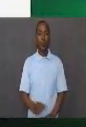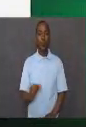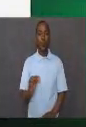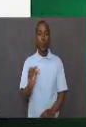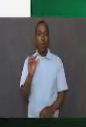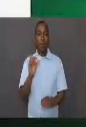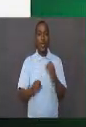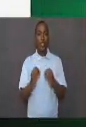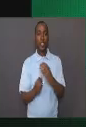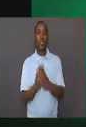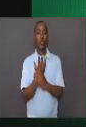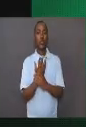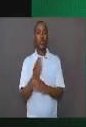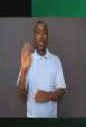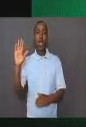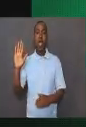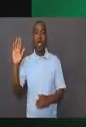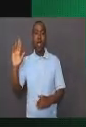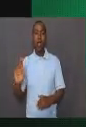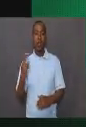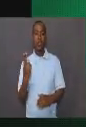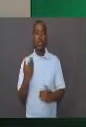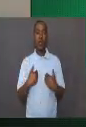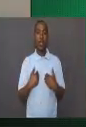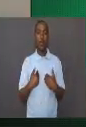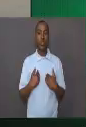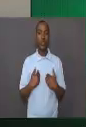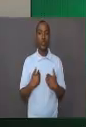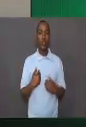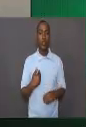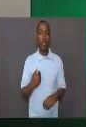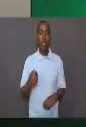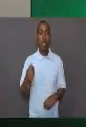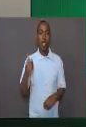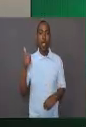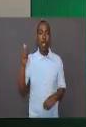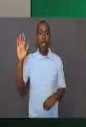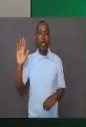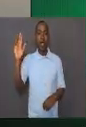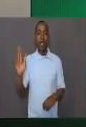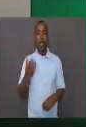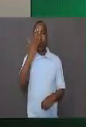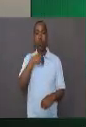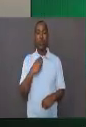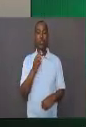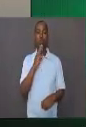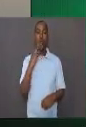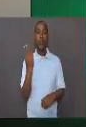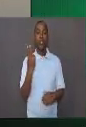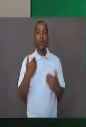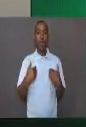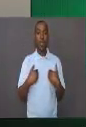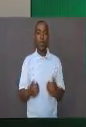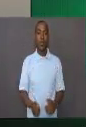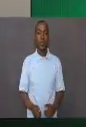just need agar and Petri dishes. Melt the agar in a hot water bath or microwave, swirling frequently to distribute the